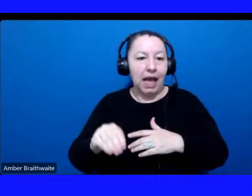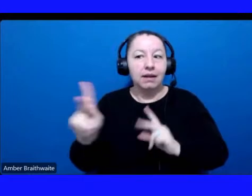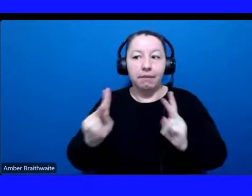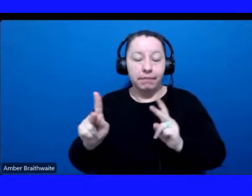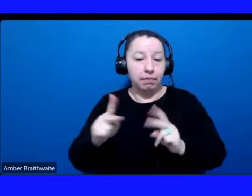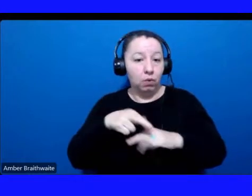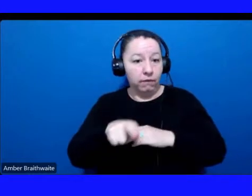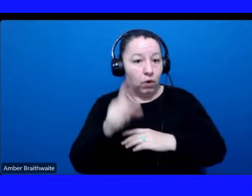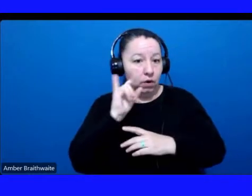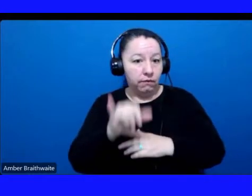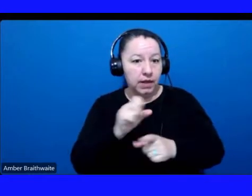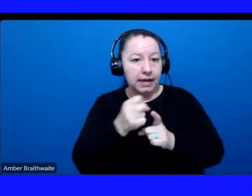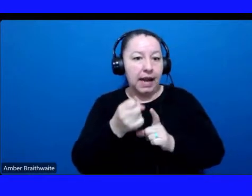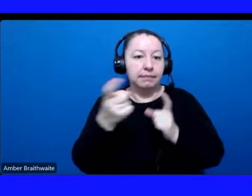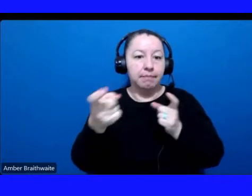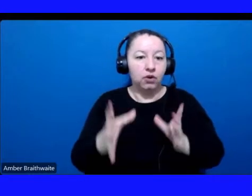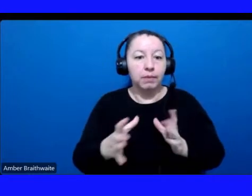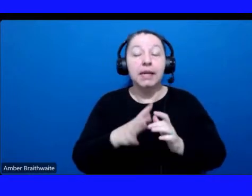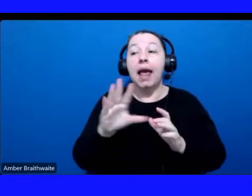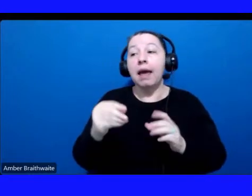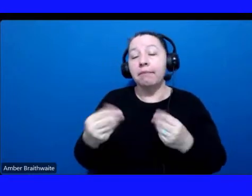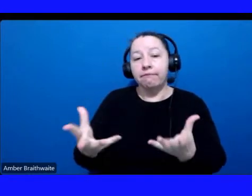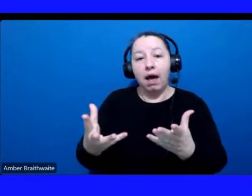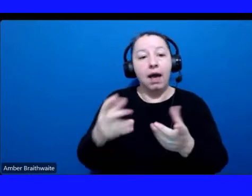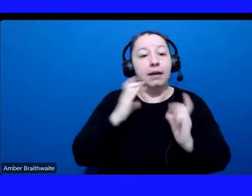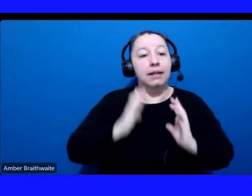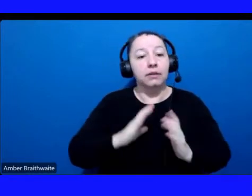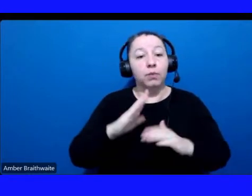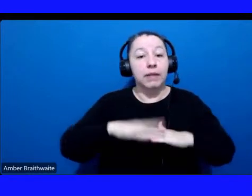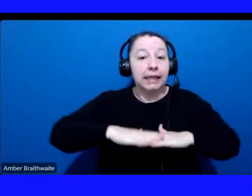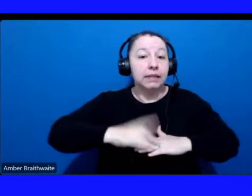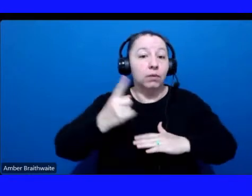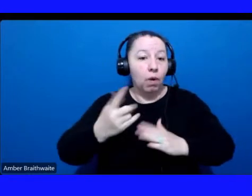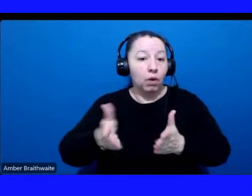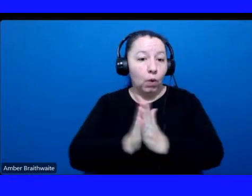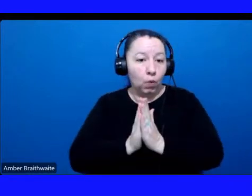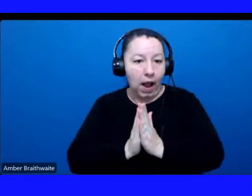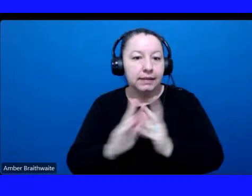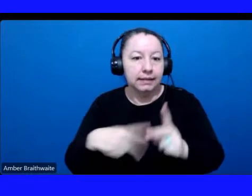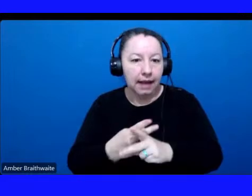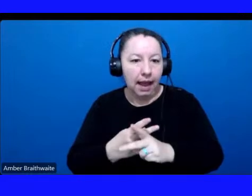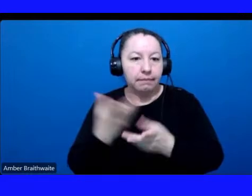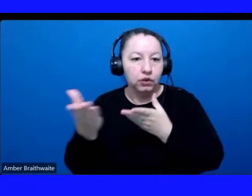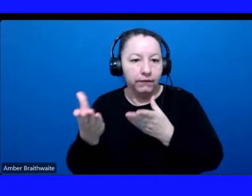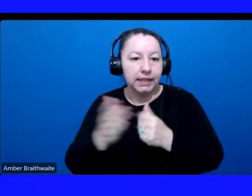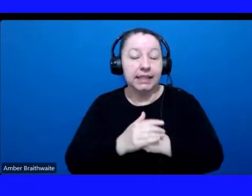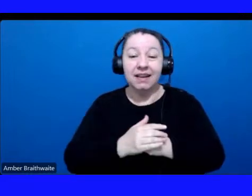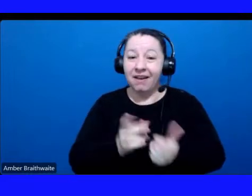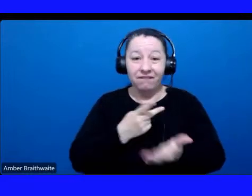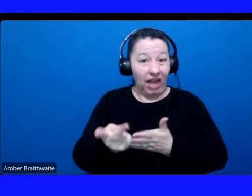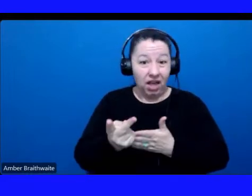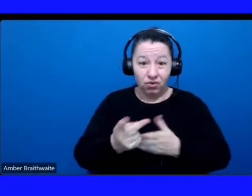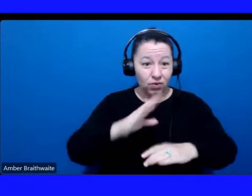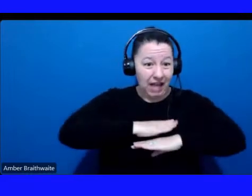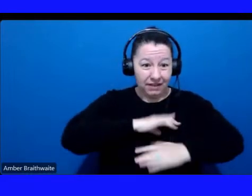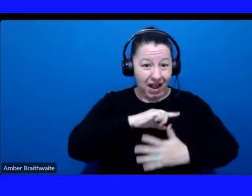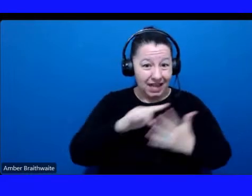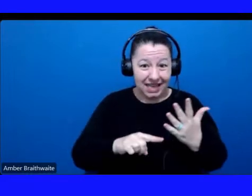Network. That said, we did follow normal procedure, and the committee scored that proposal, which was awarded an 8.9 out of